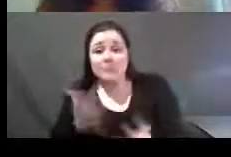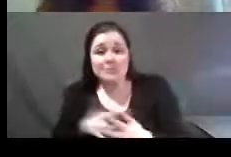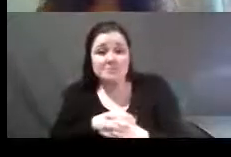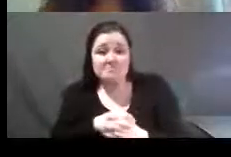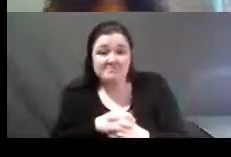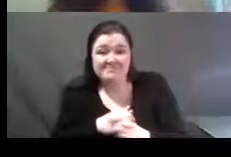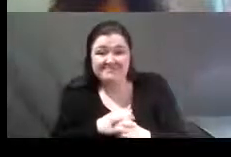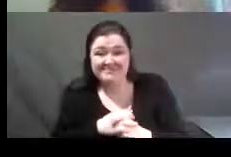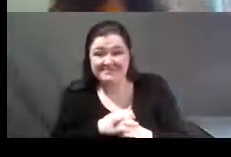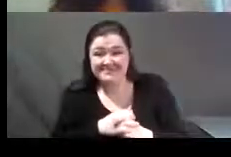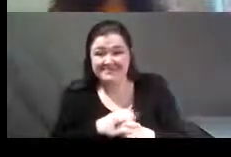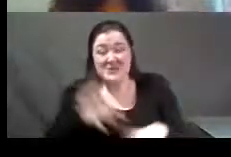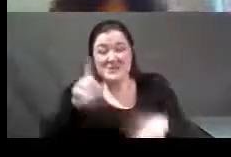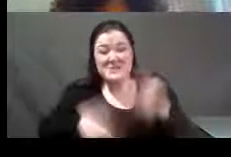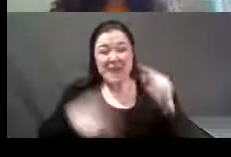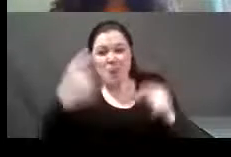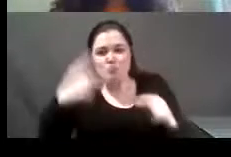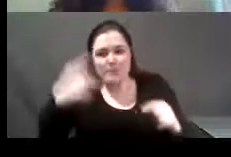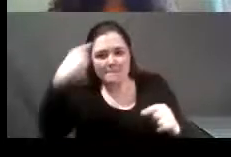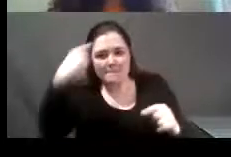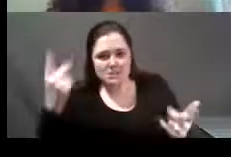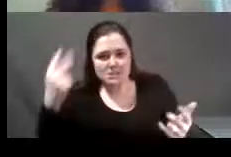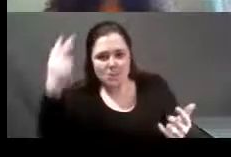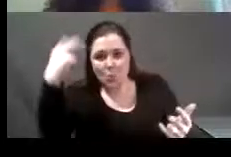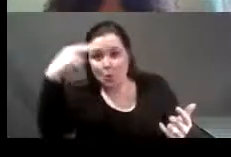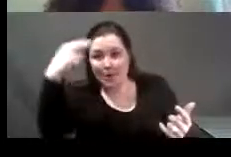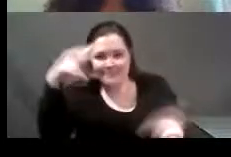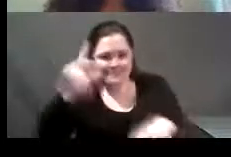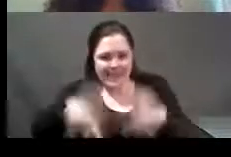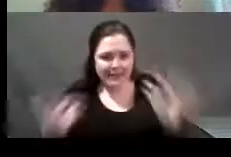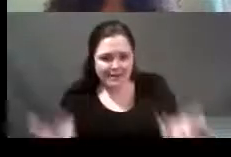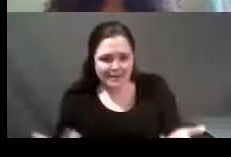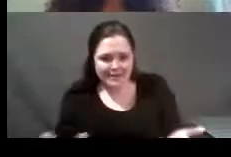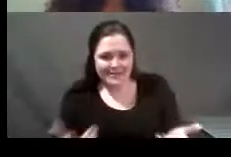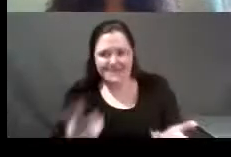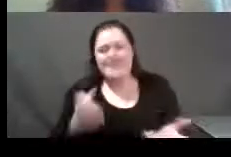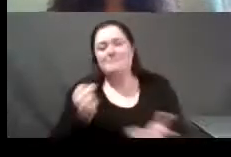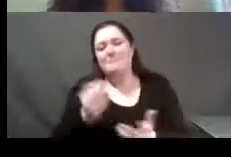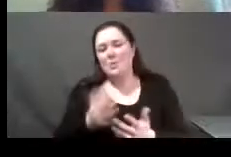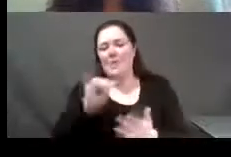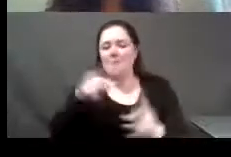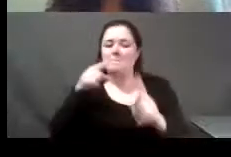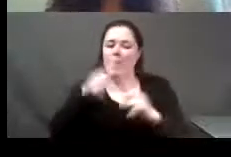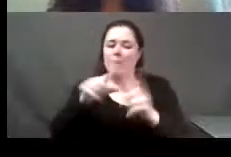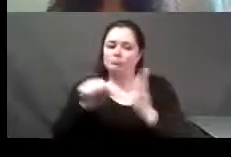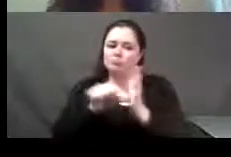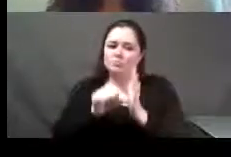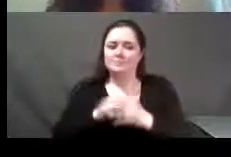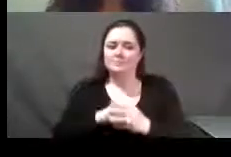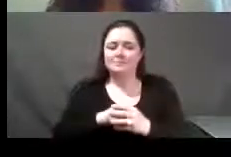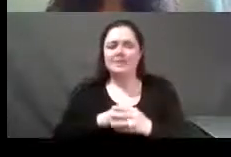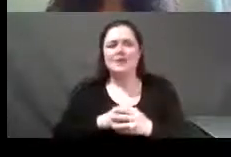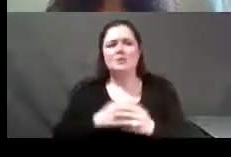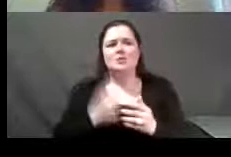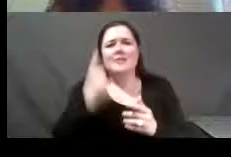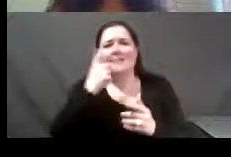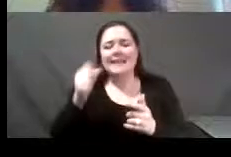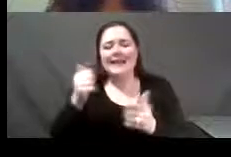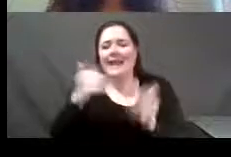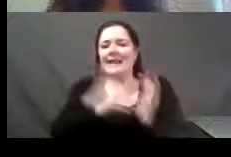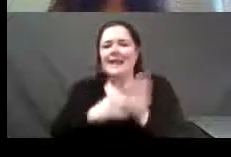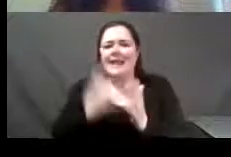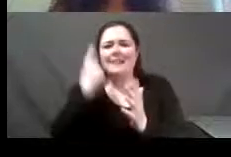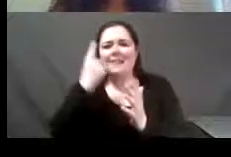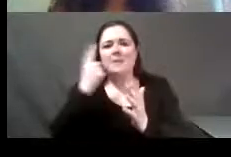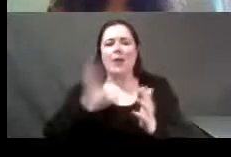you can't read minds. So that's a point I always like to make. And just thinking about our communities year